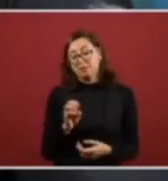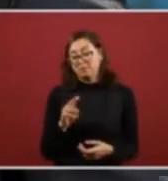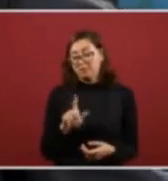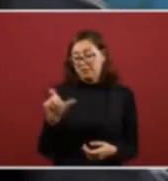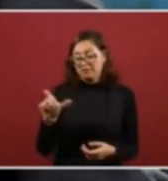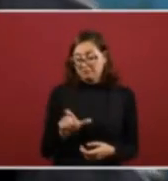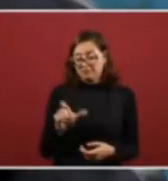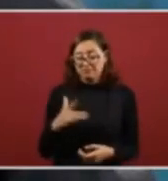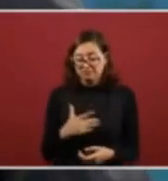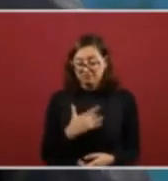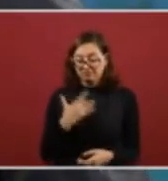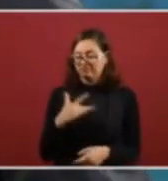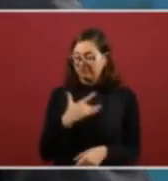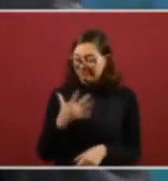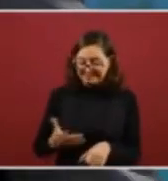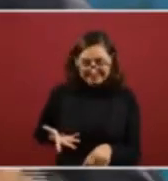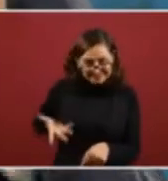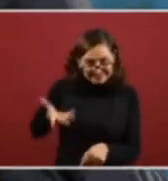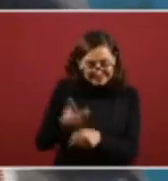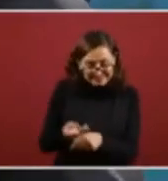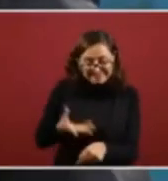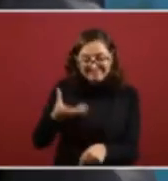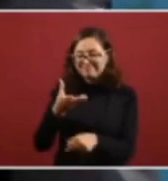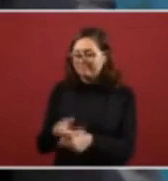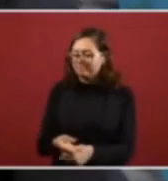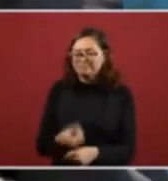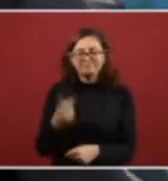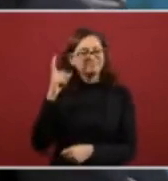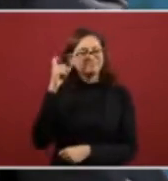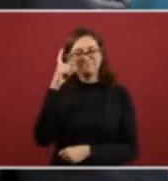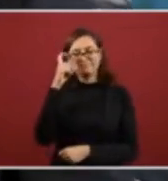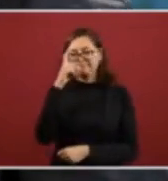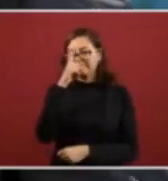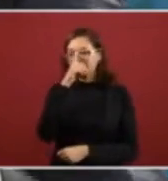they ended, it could be very complex.